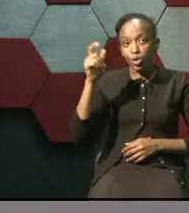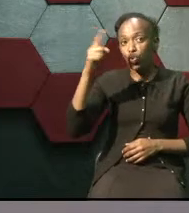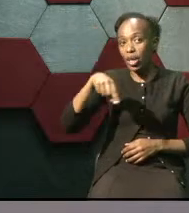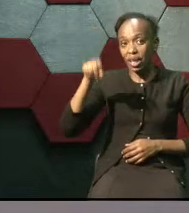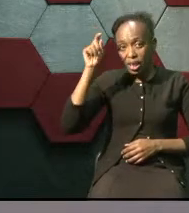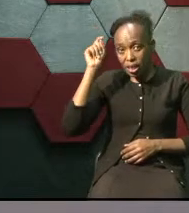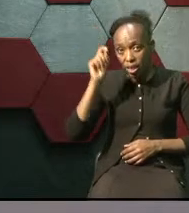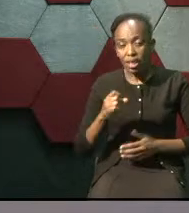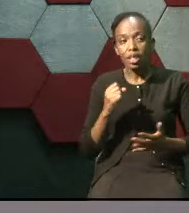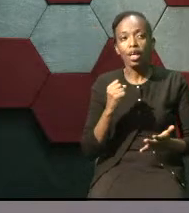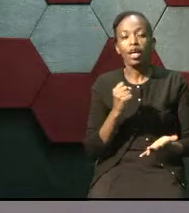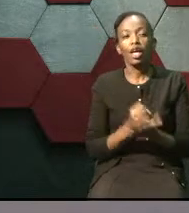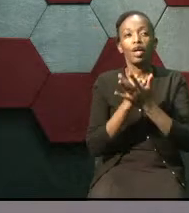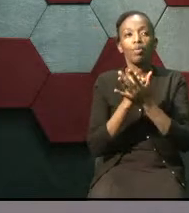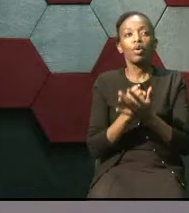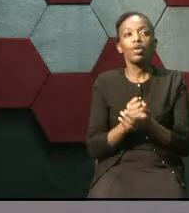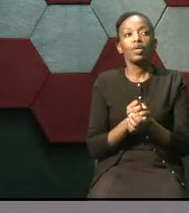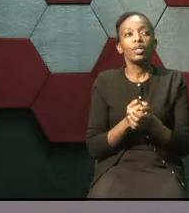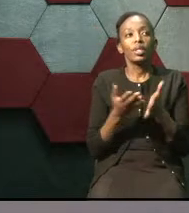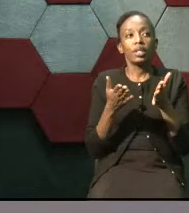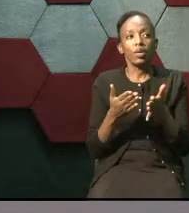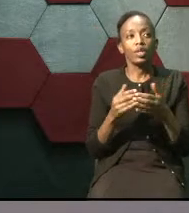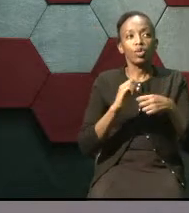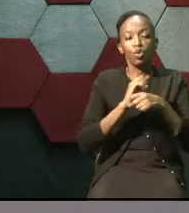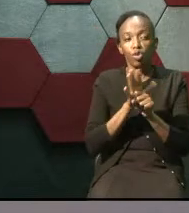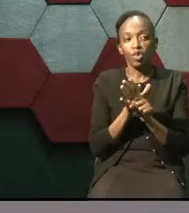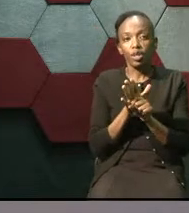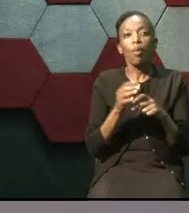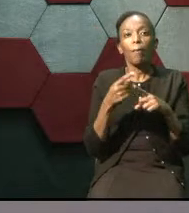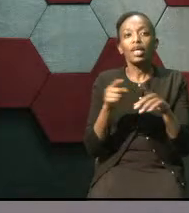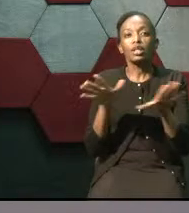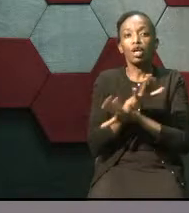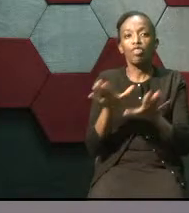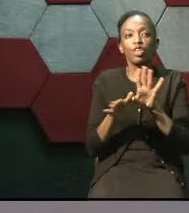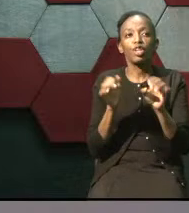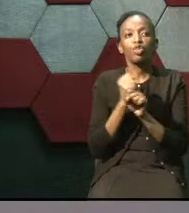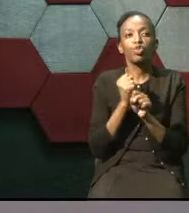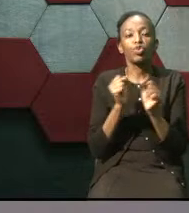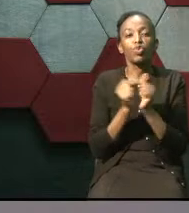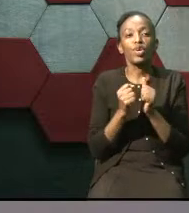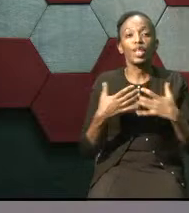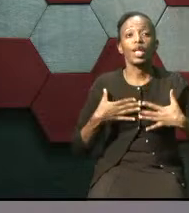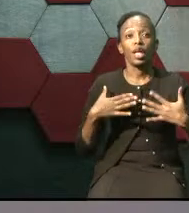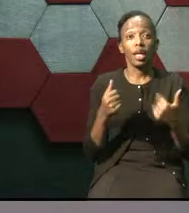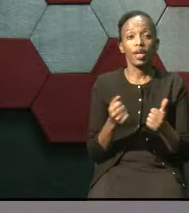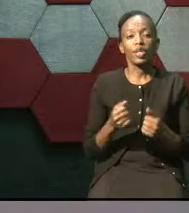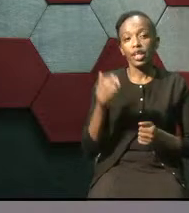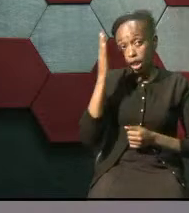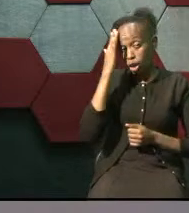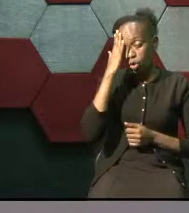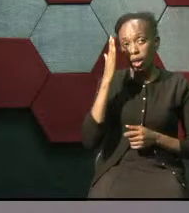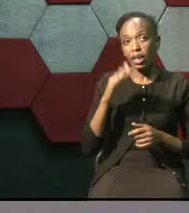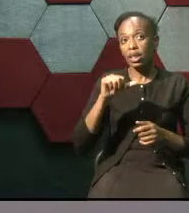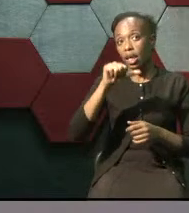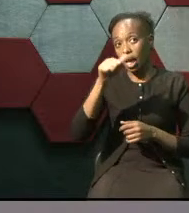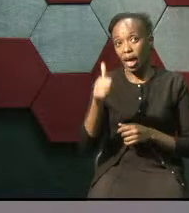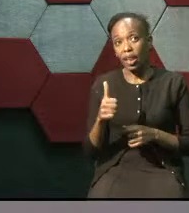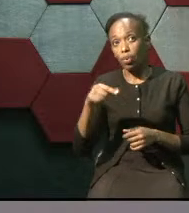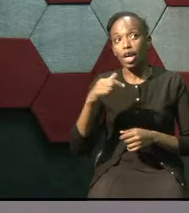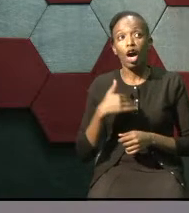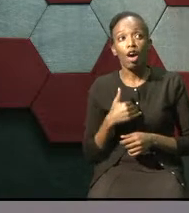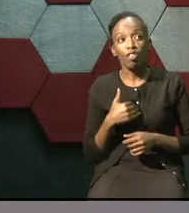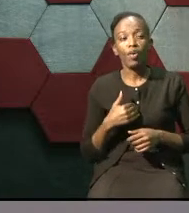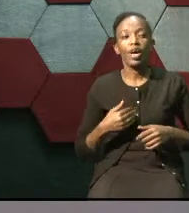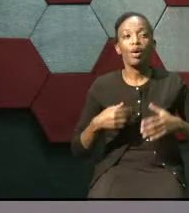We've seen COVID-19, and we actually have a COVID-19 response, but everything to do with health is acknowledged. Next up, we have another of our